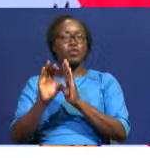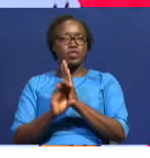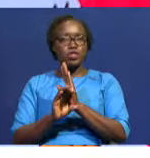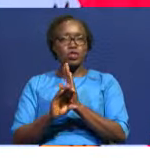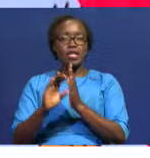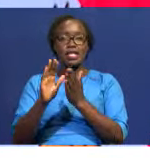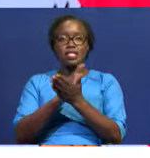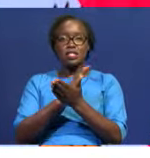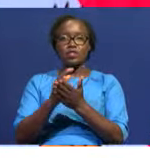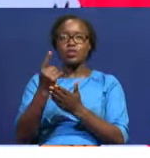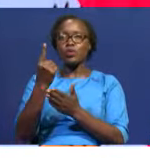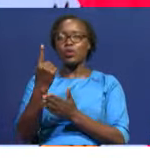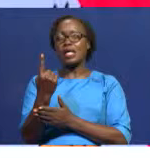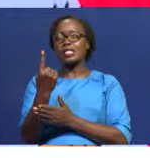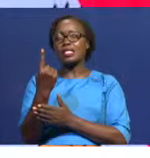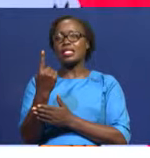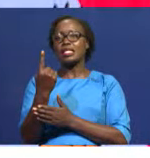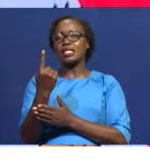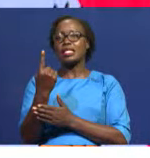and